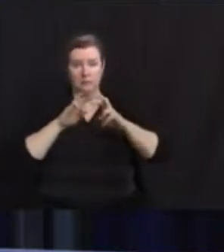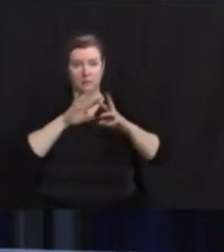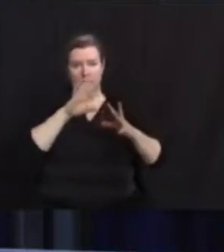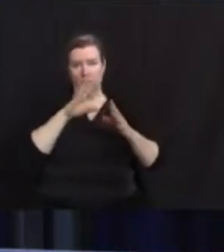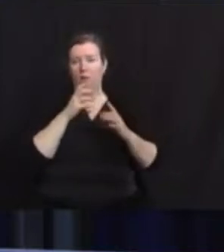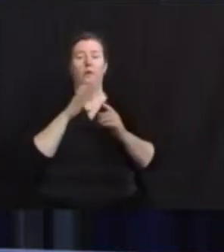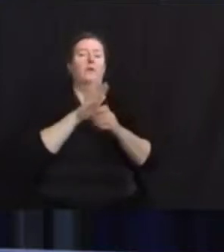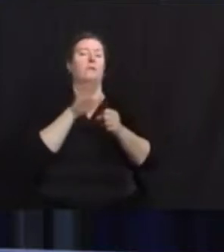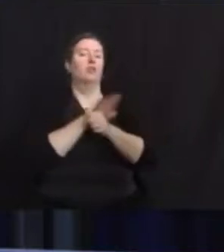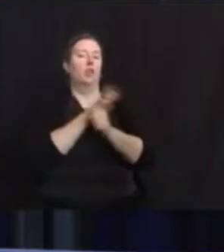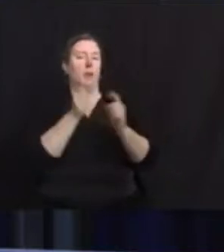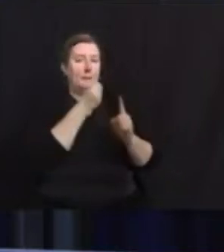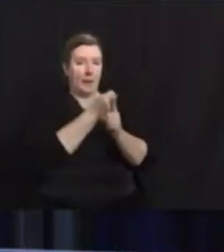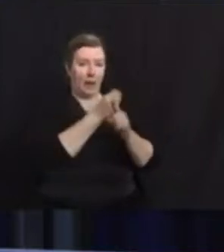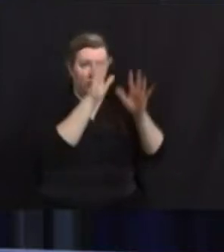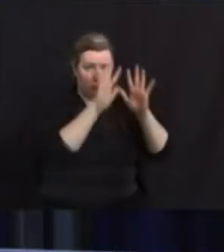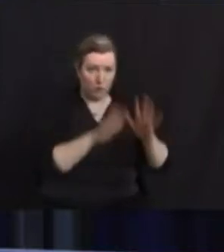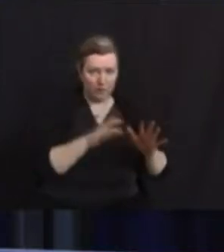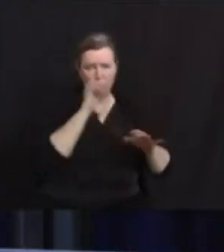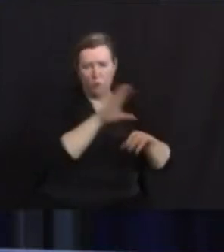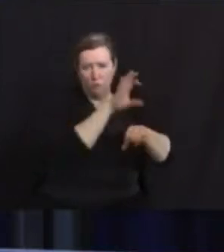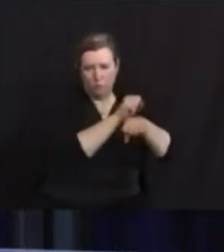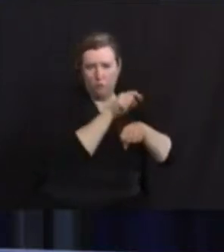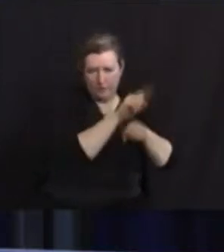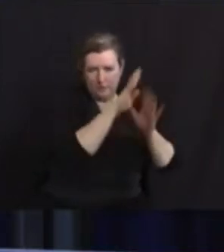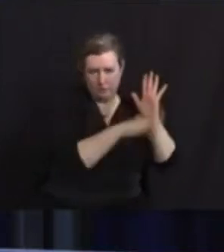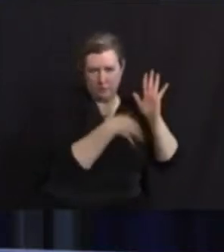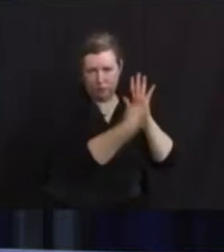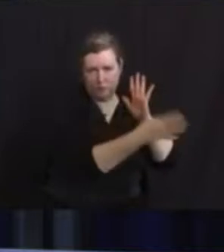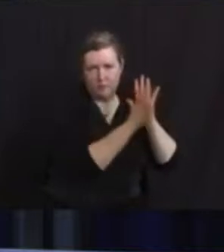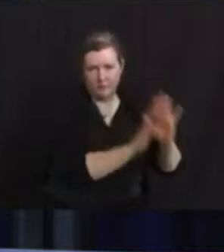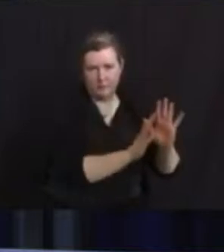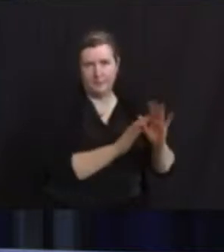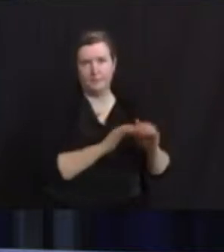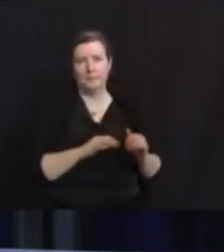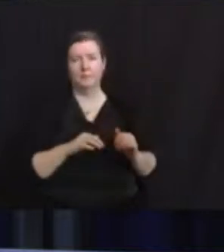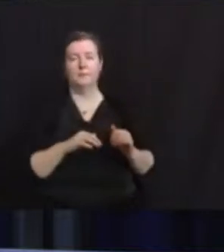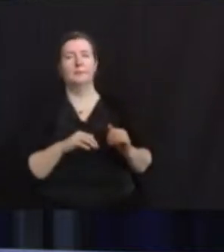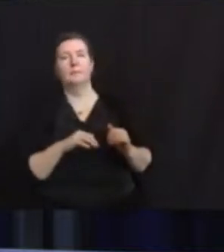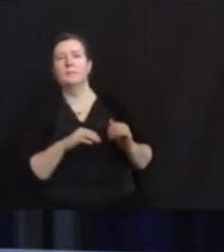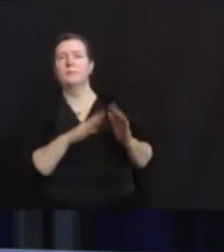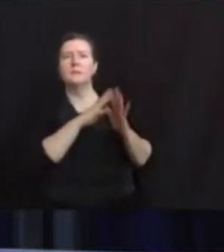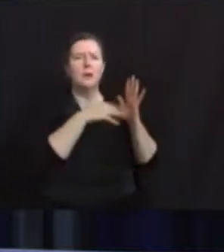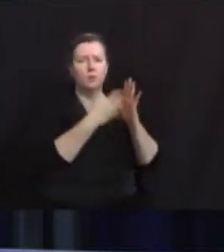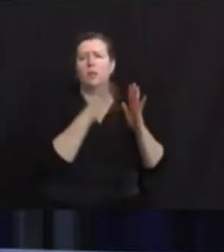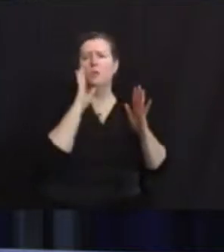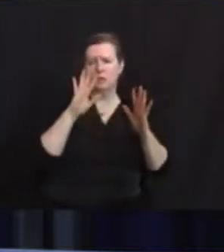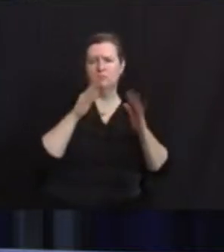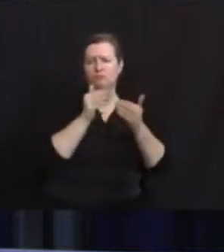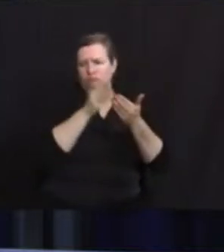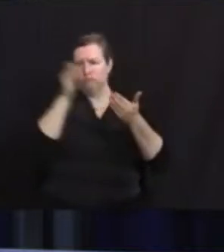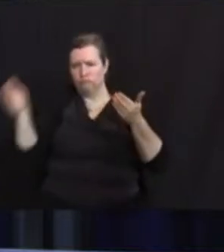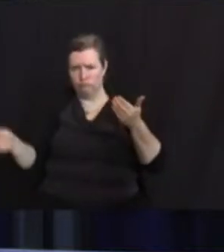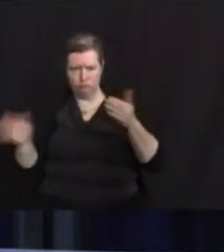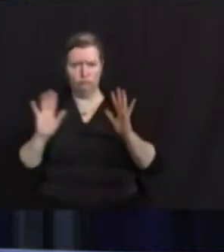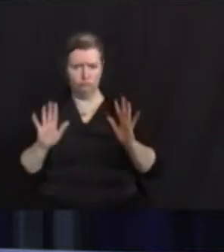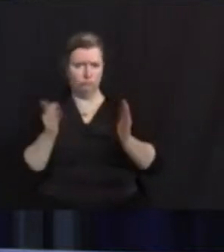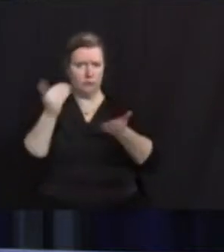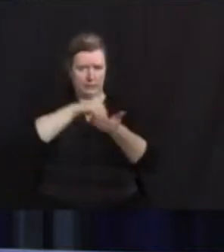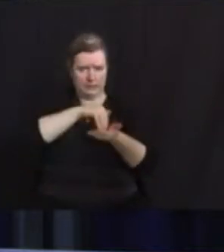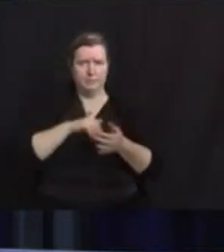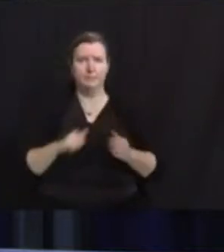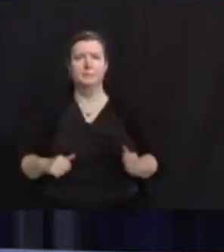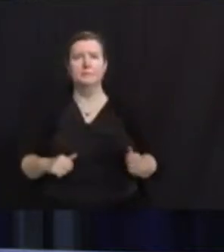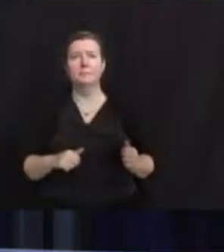appointment availability and hope to begin scheduling soon. We initiated sending second dose appointments